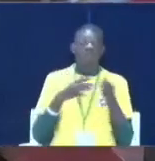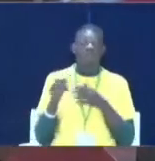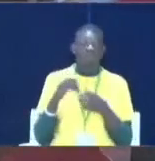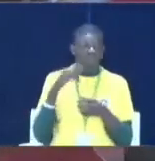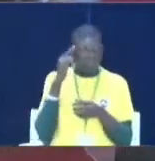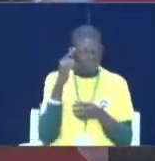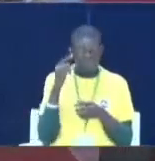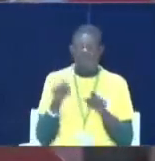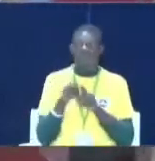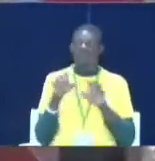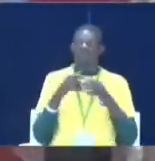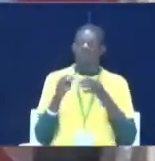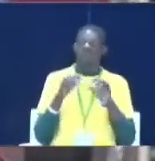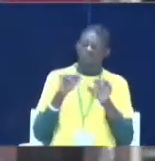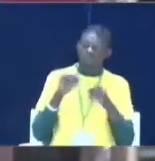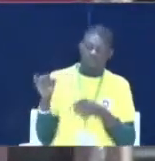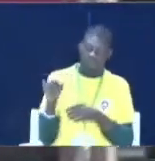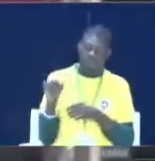doing.